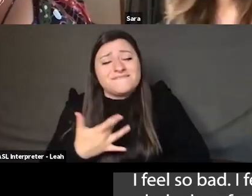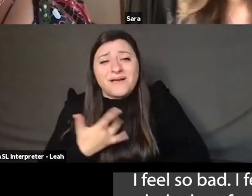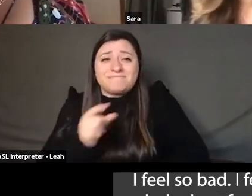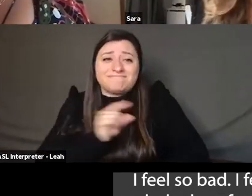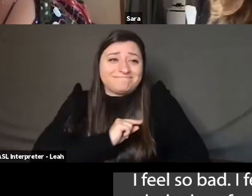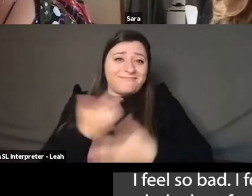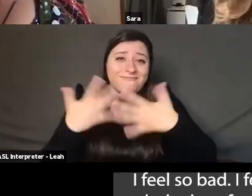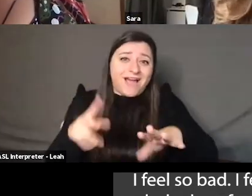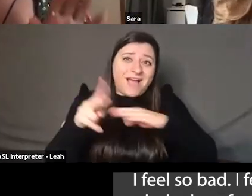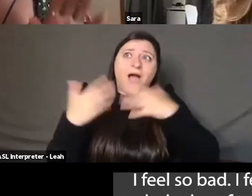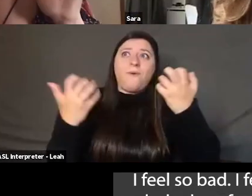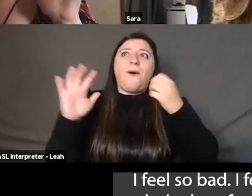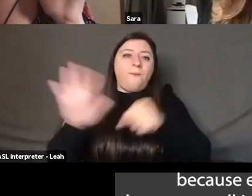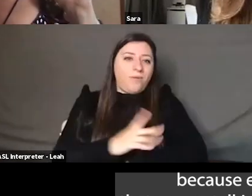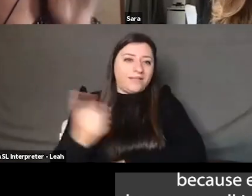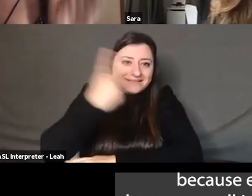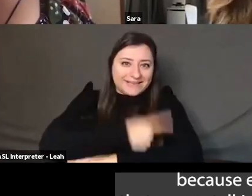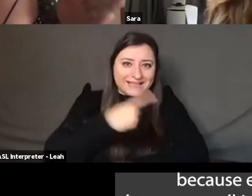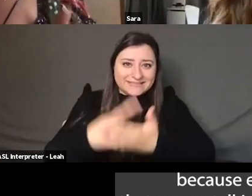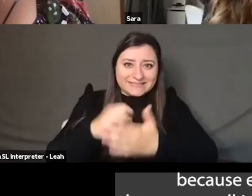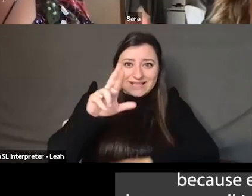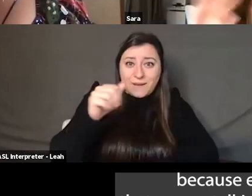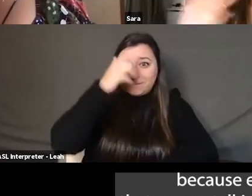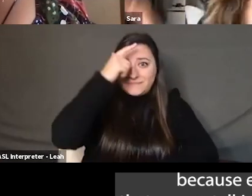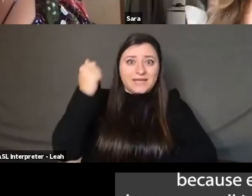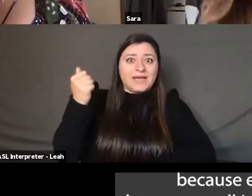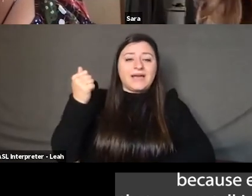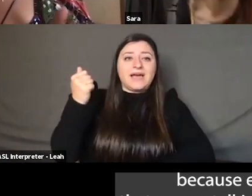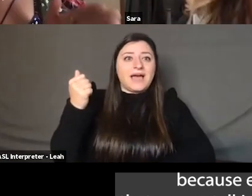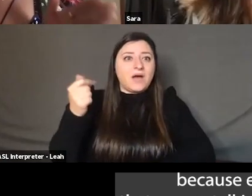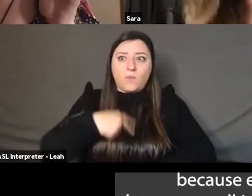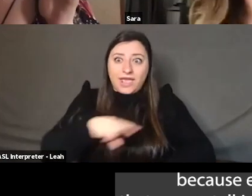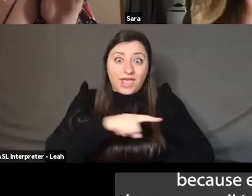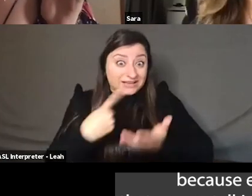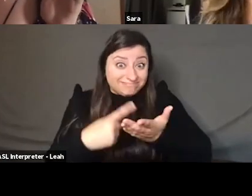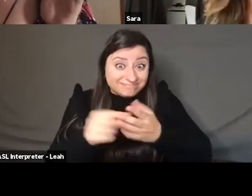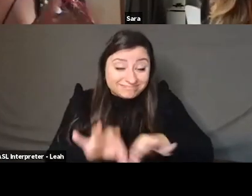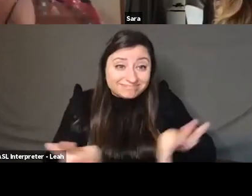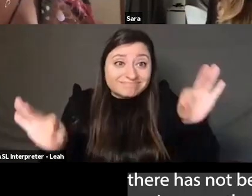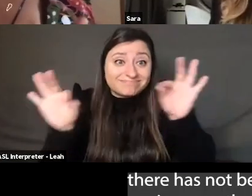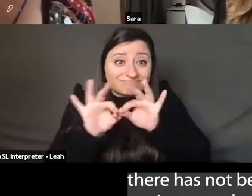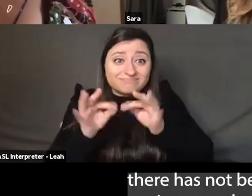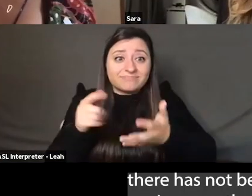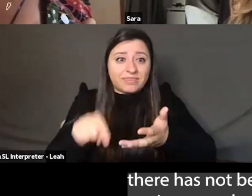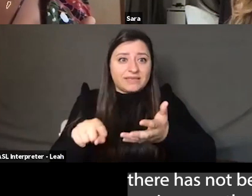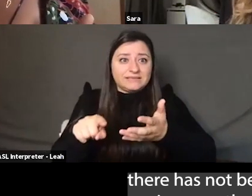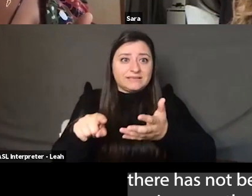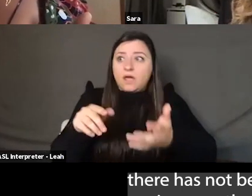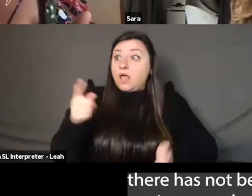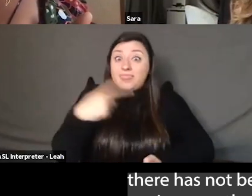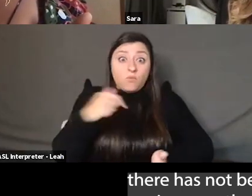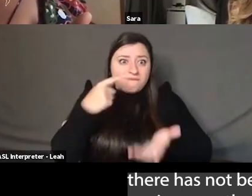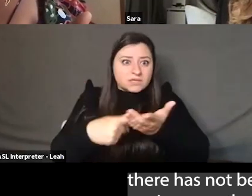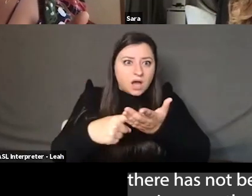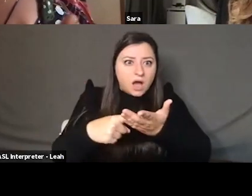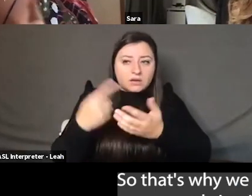like we need a whole day of conversation, Sarah, because everything that we are talking about here has not been talked about in a way